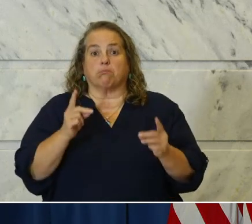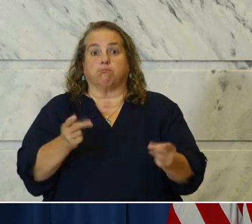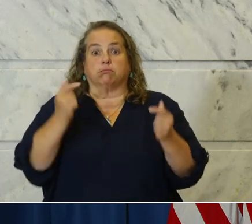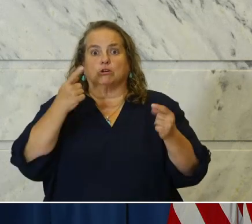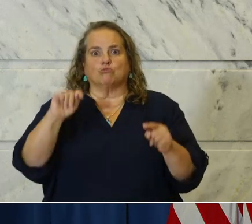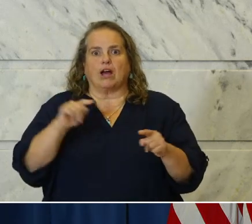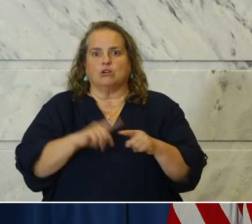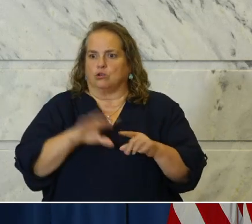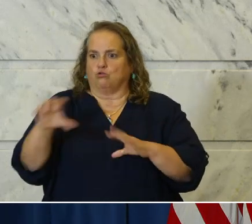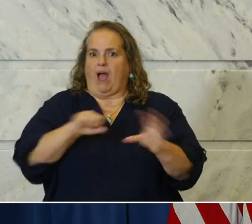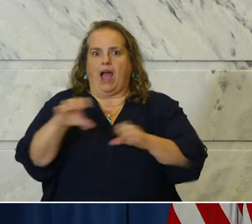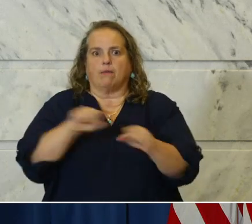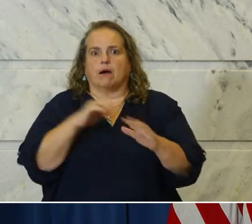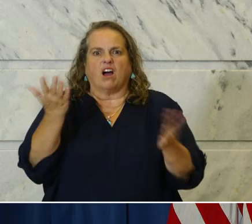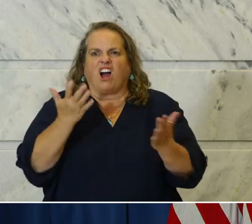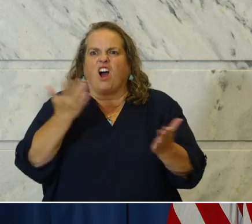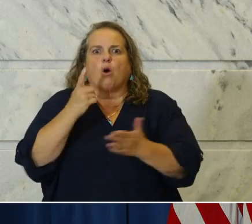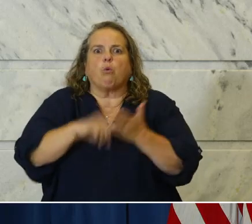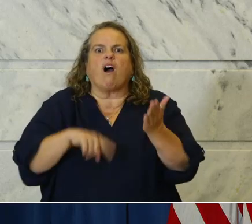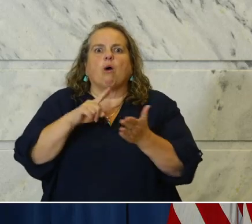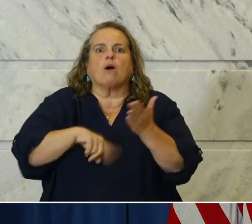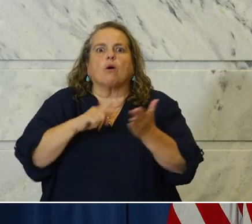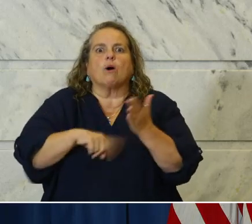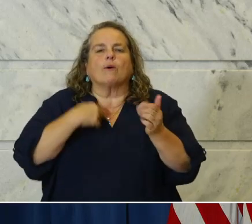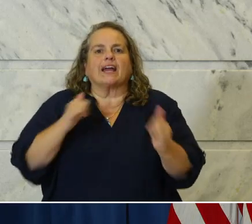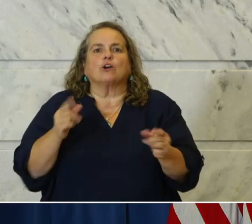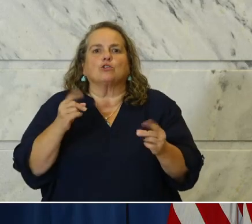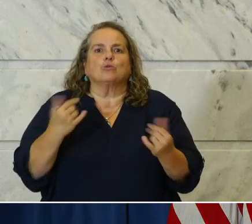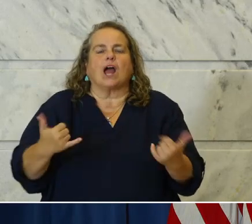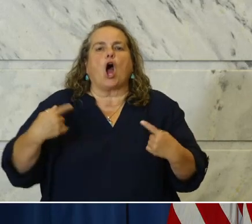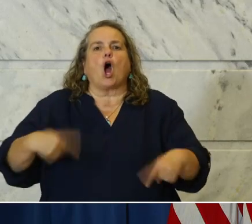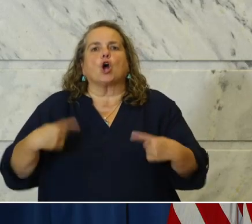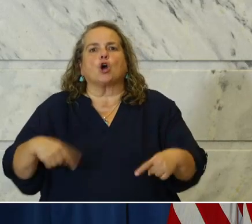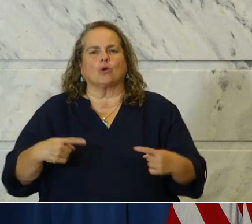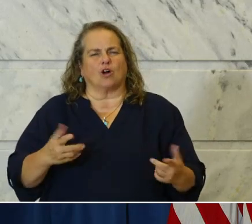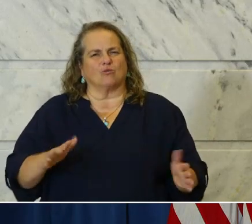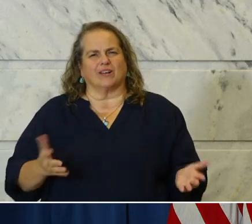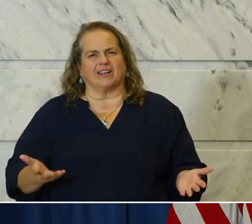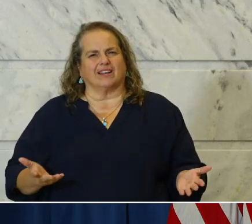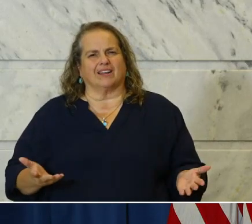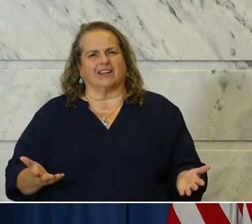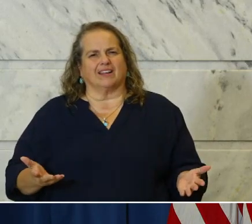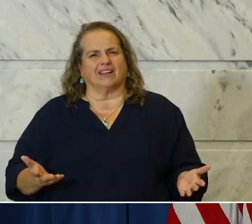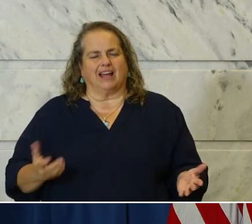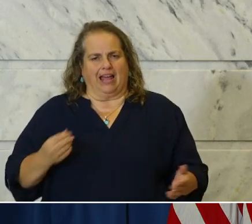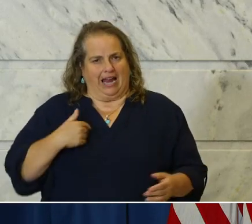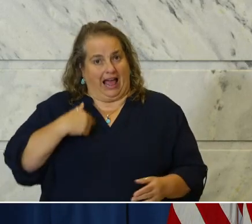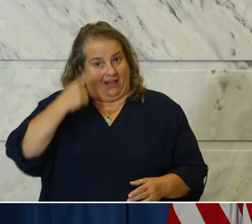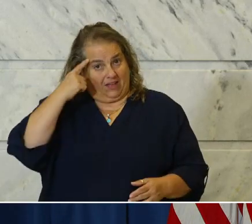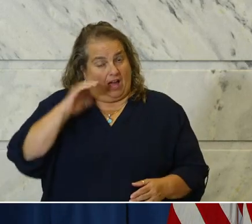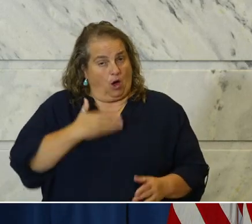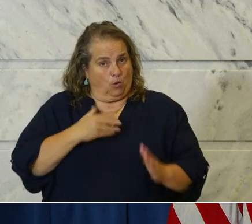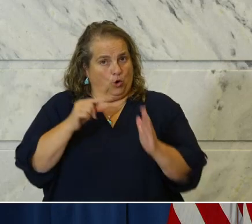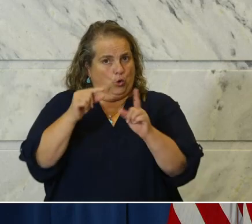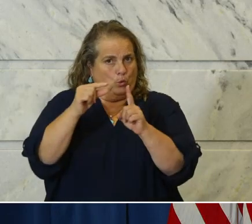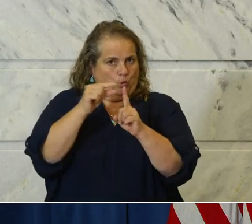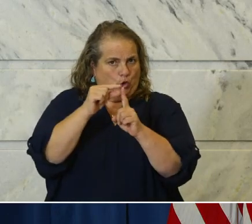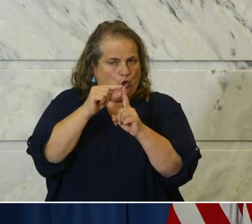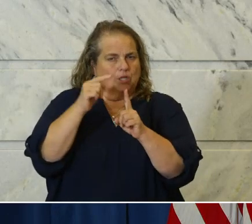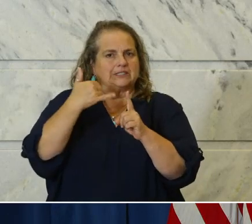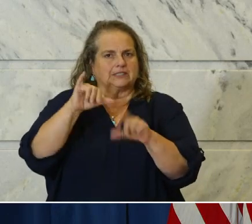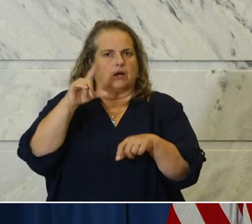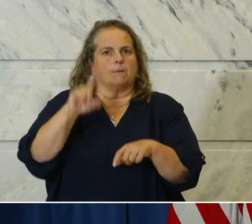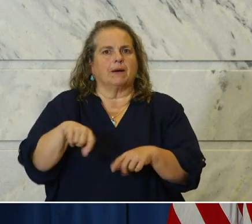grabbing for the will to see what's in it and arguing about it. I also believe that our word has to still mean something. And that if you